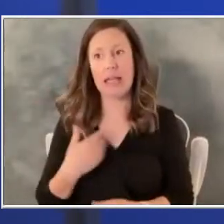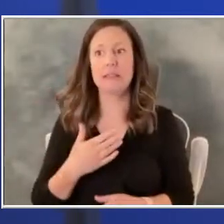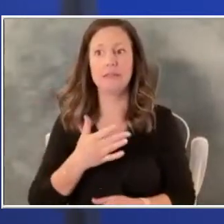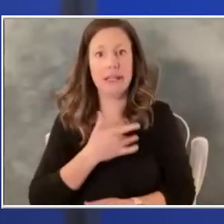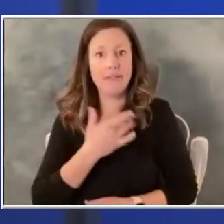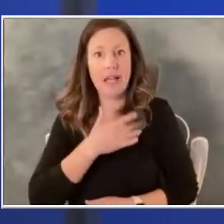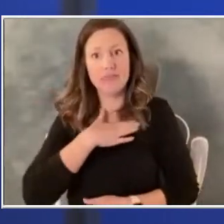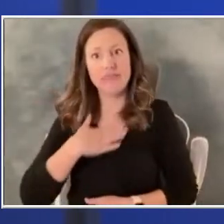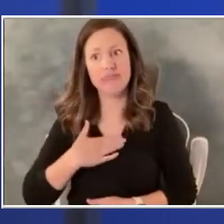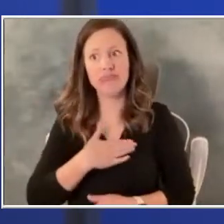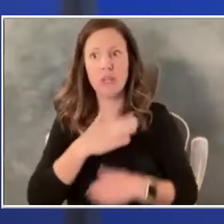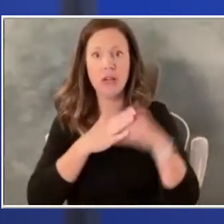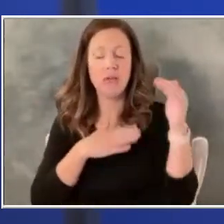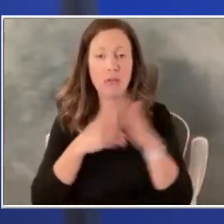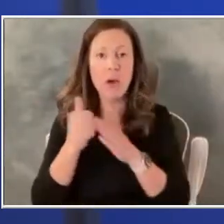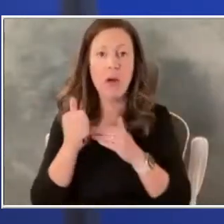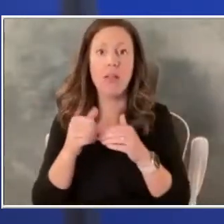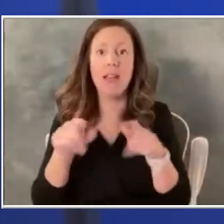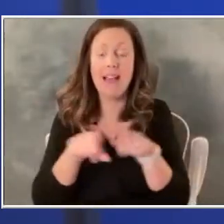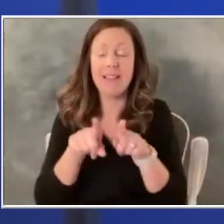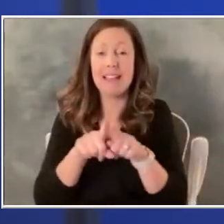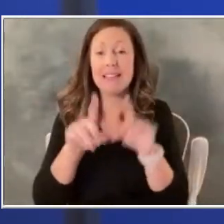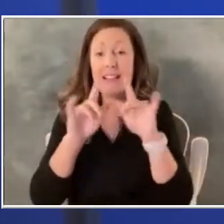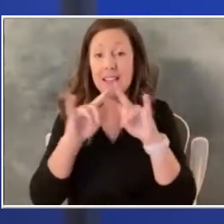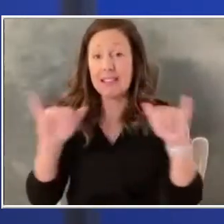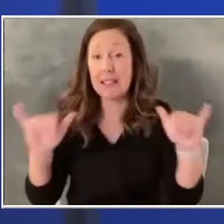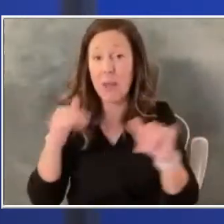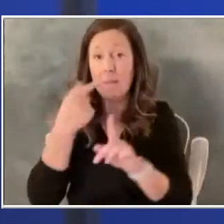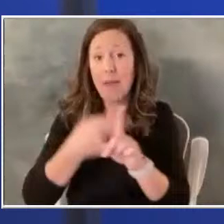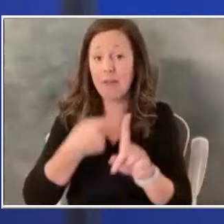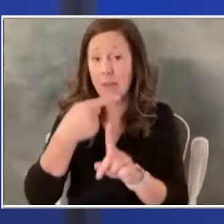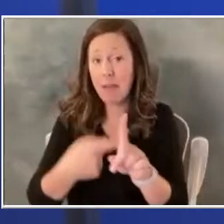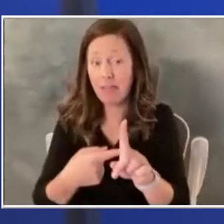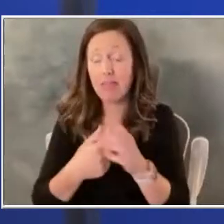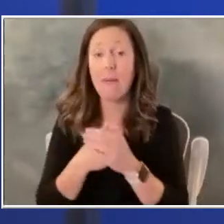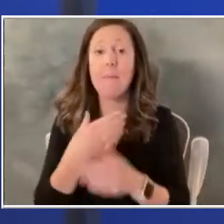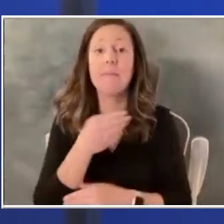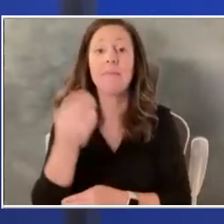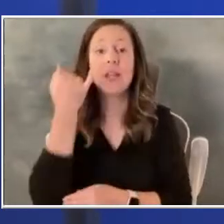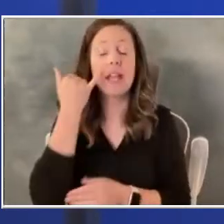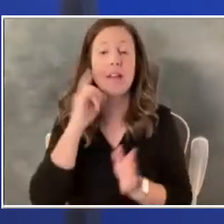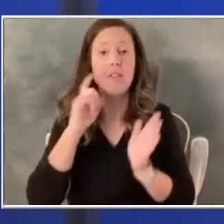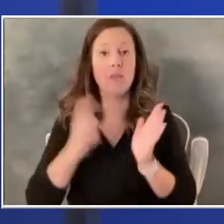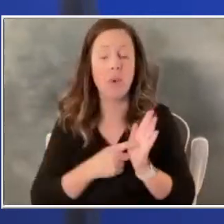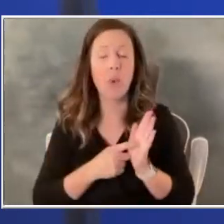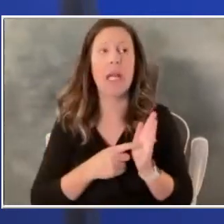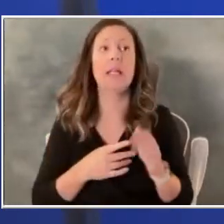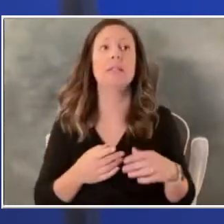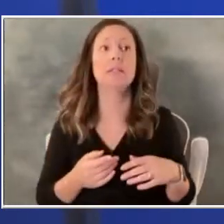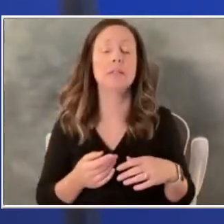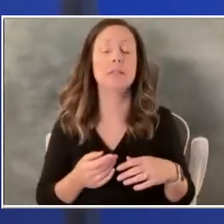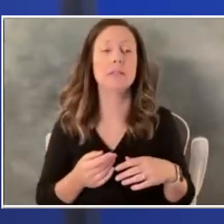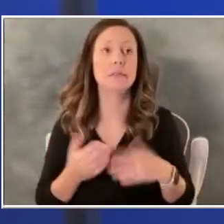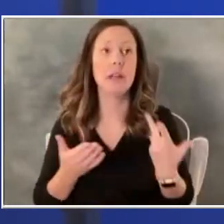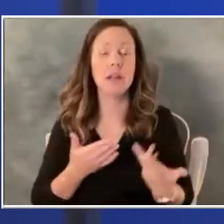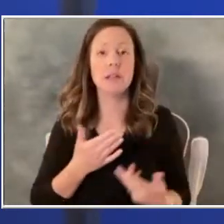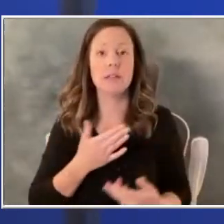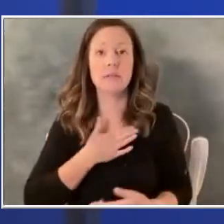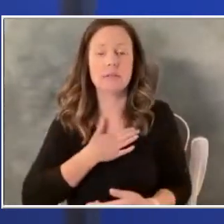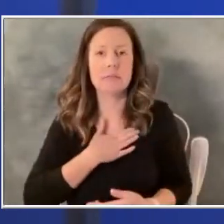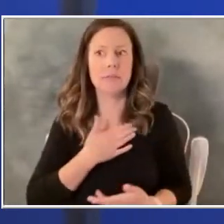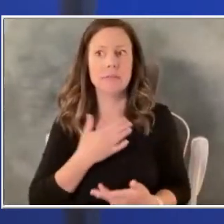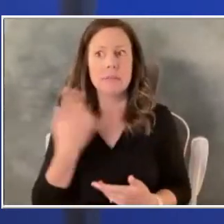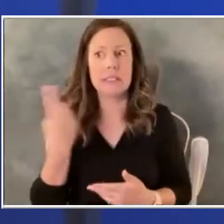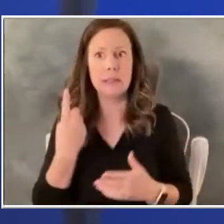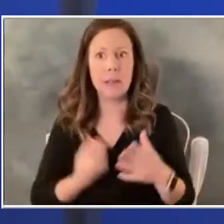place, at least at the same time every month. And if they notice a mass that wasn't there before,